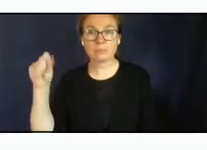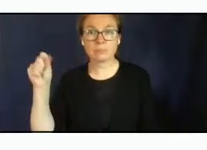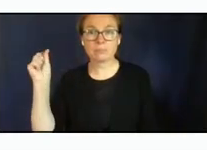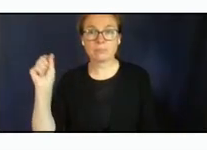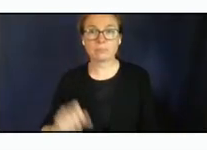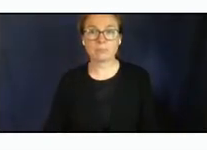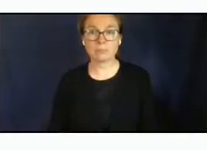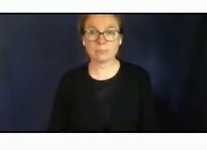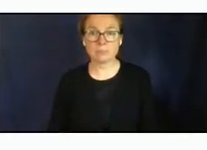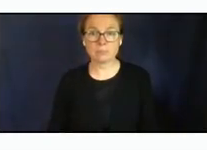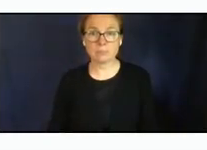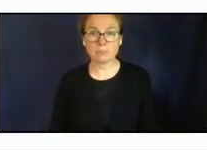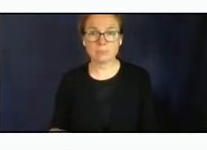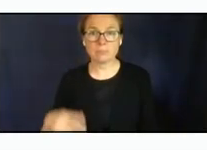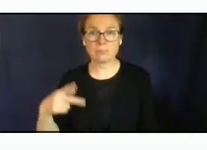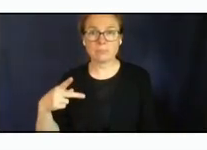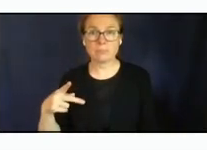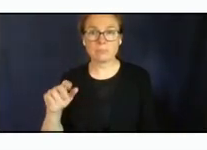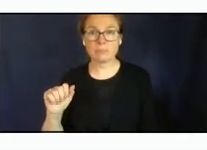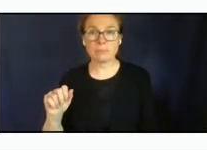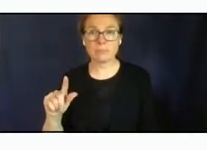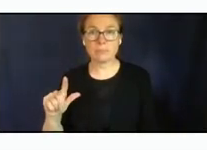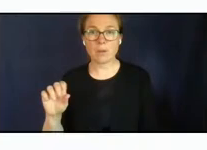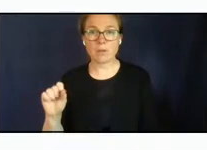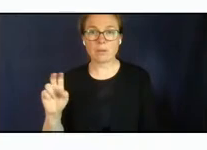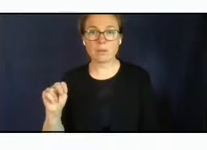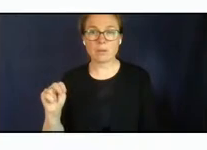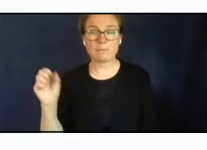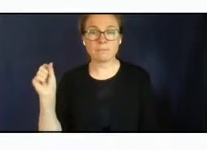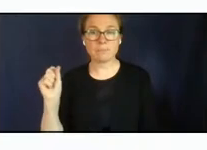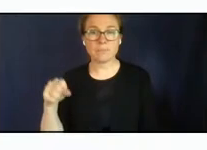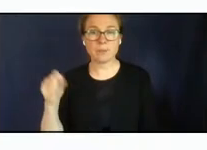Director Paulson. Aye. Oh. Director.